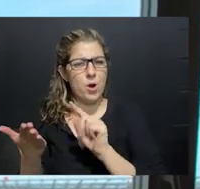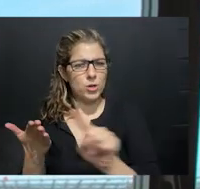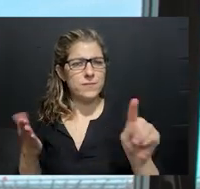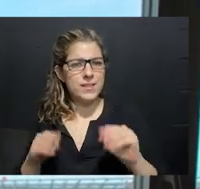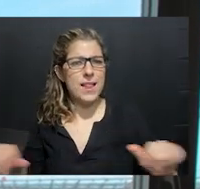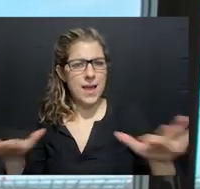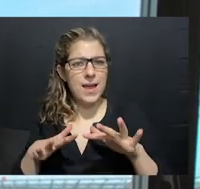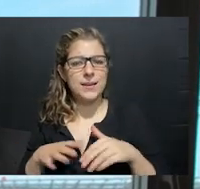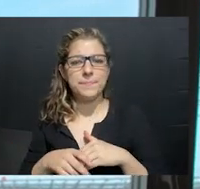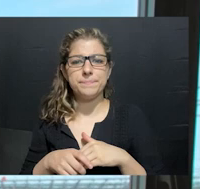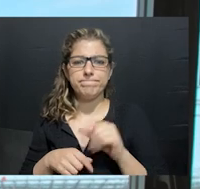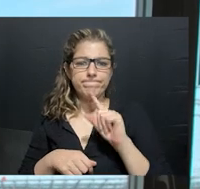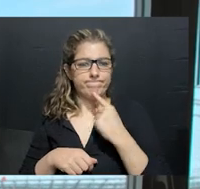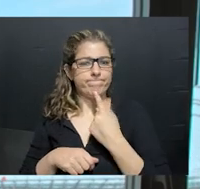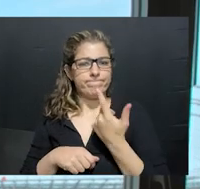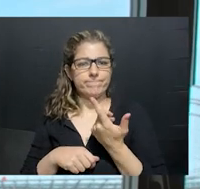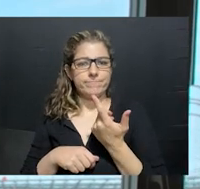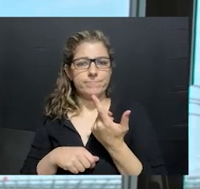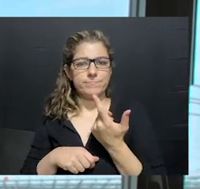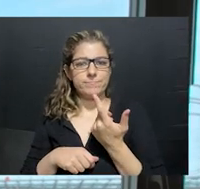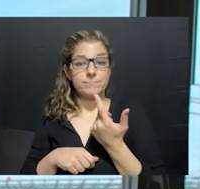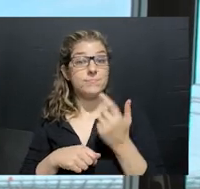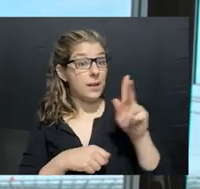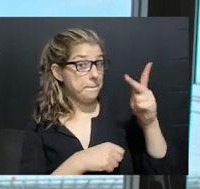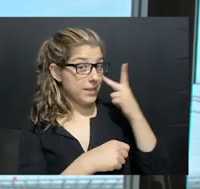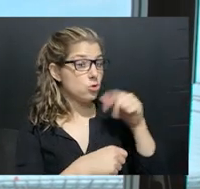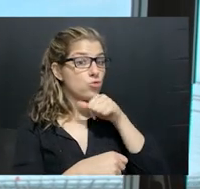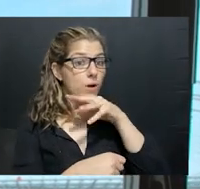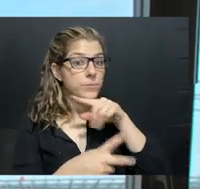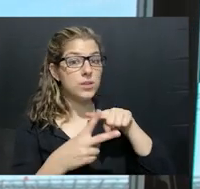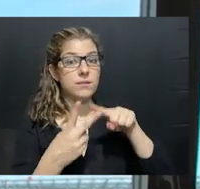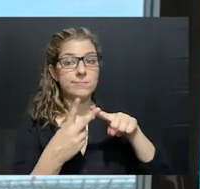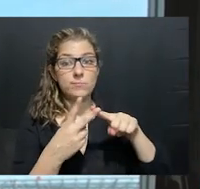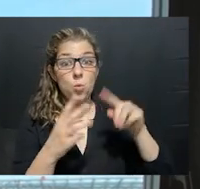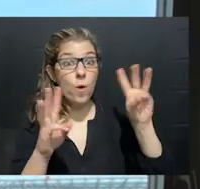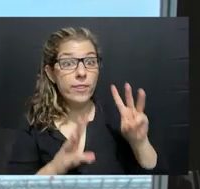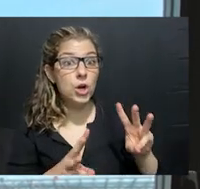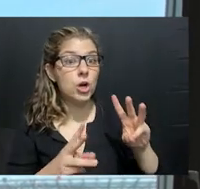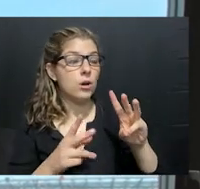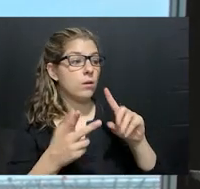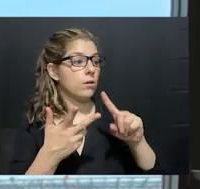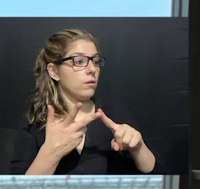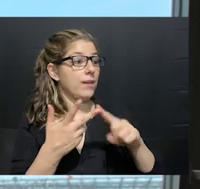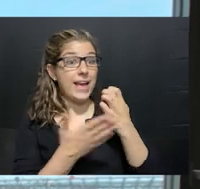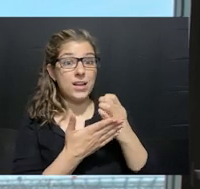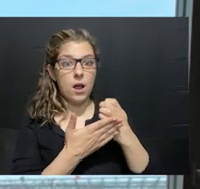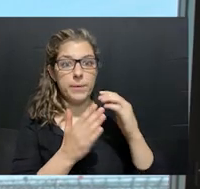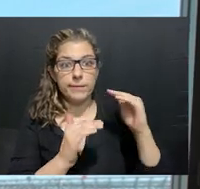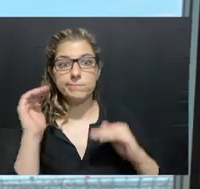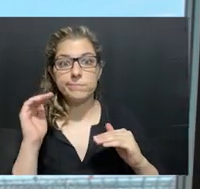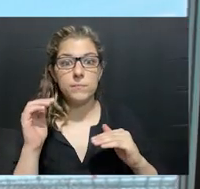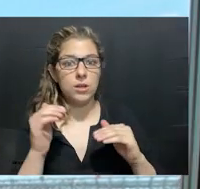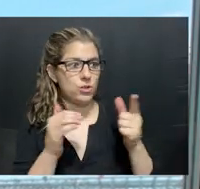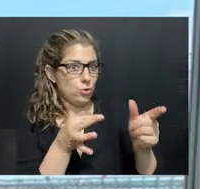land, and significant political corruption, extreme weather events, economic disparity. You